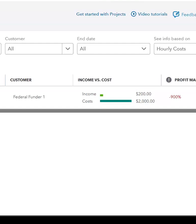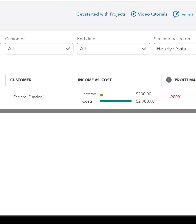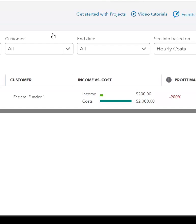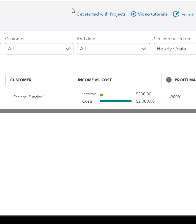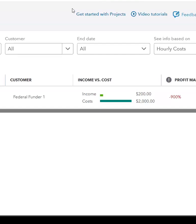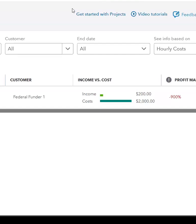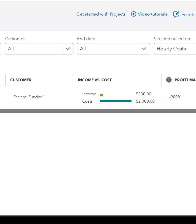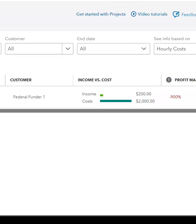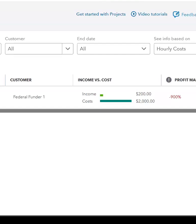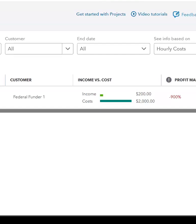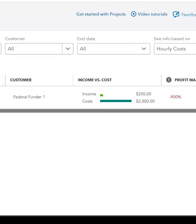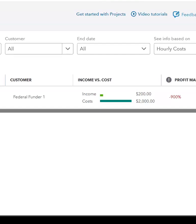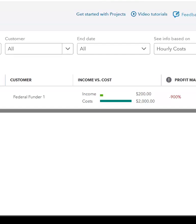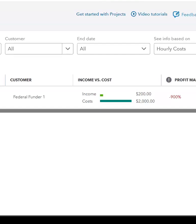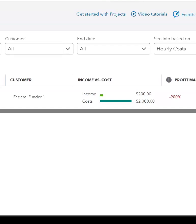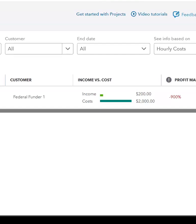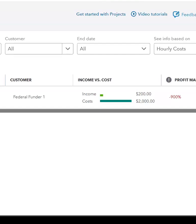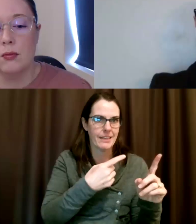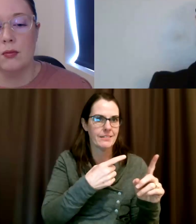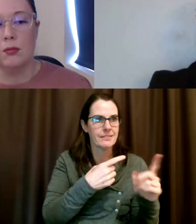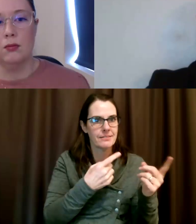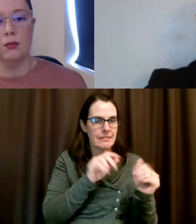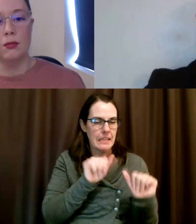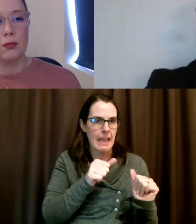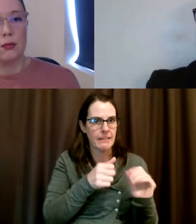basis. Okay, I'm going to stop sharing now.